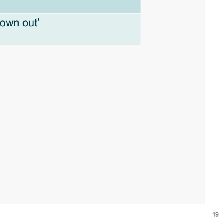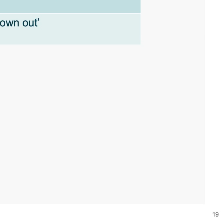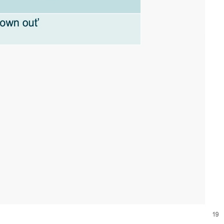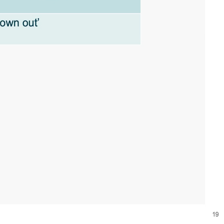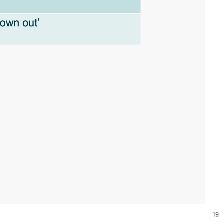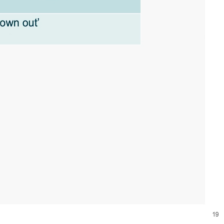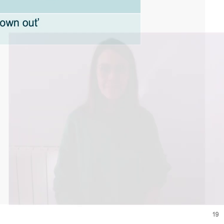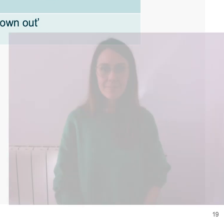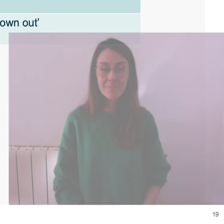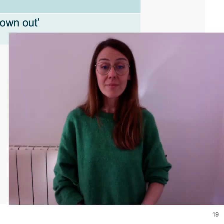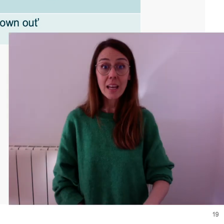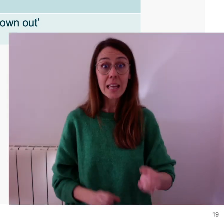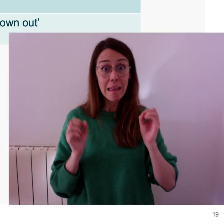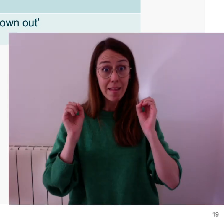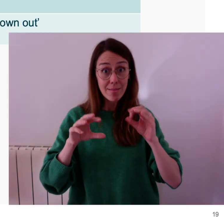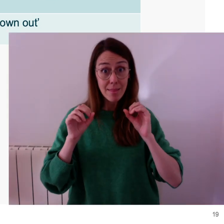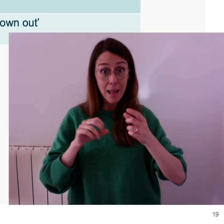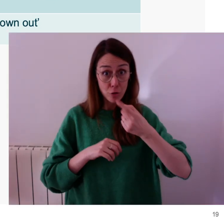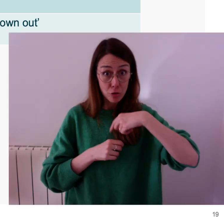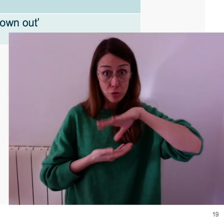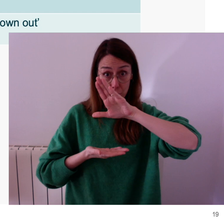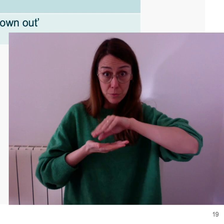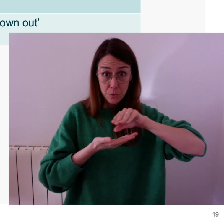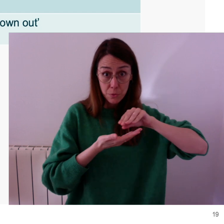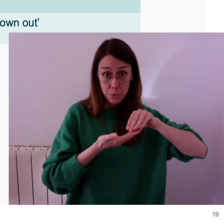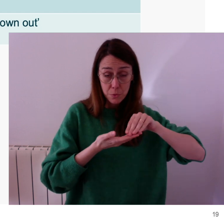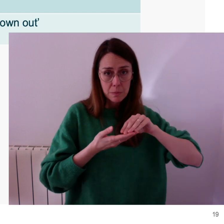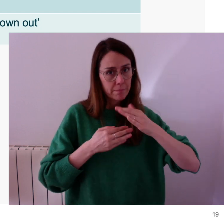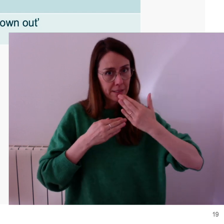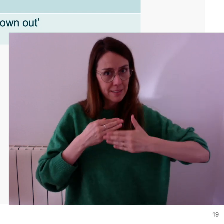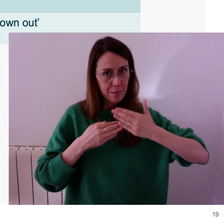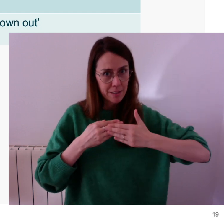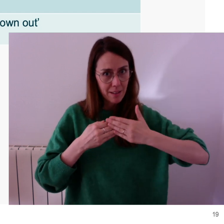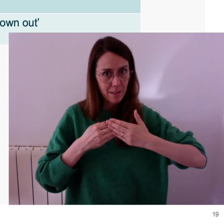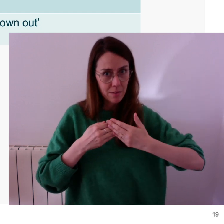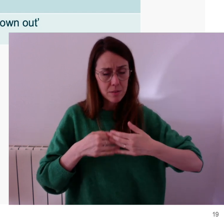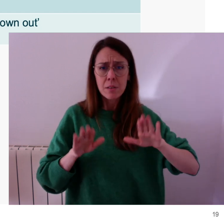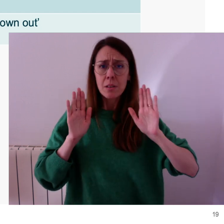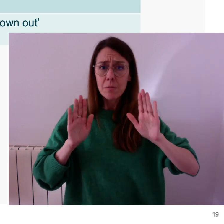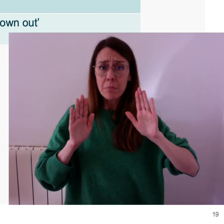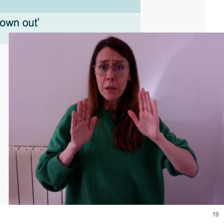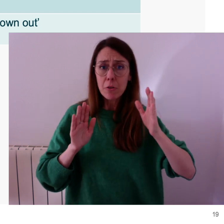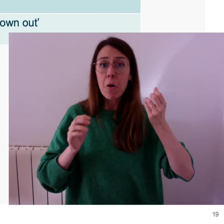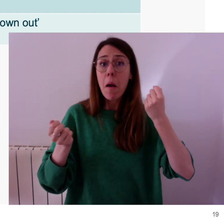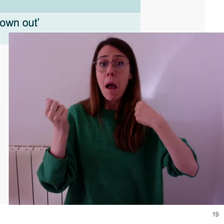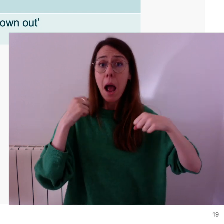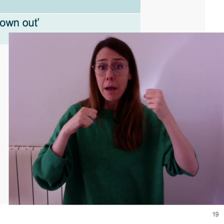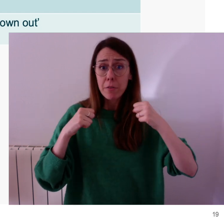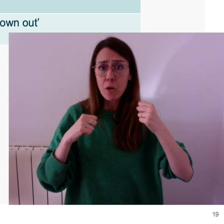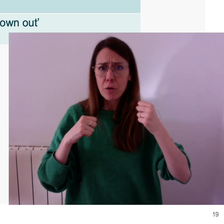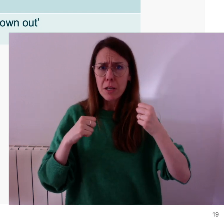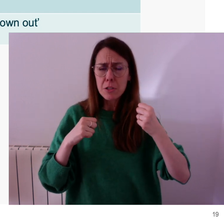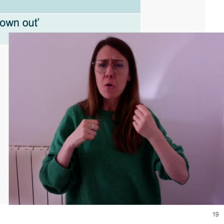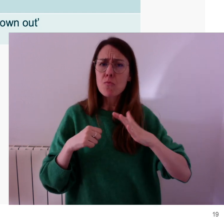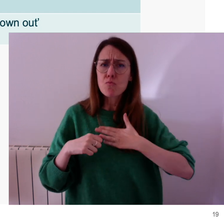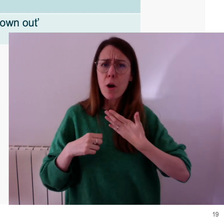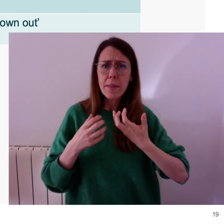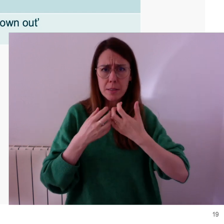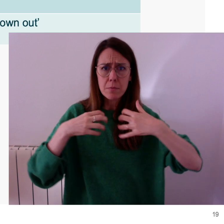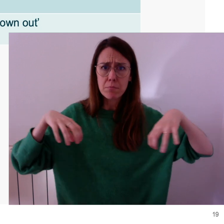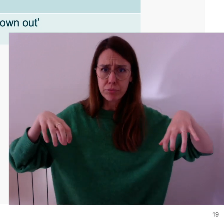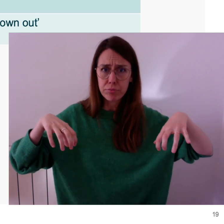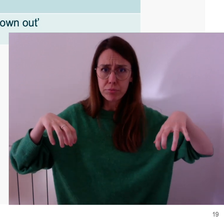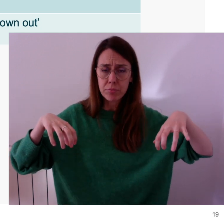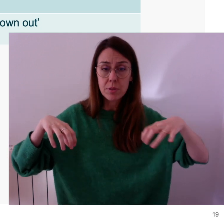So in order to better understand the data that we just presented, it's important to point out that the type of actions and verbs present